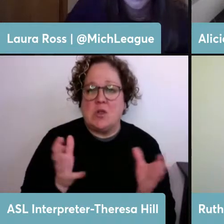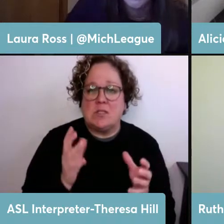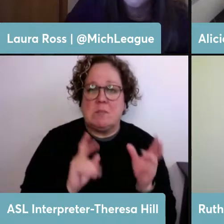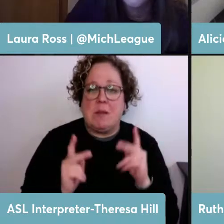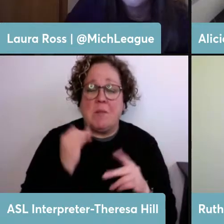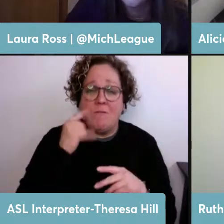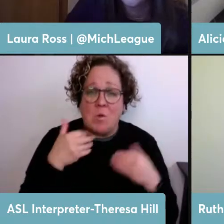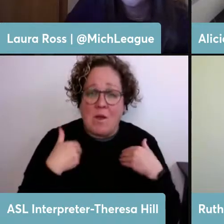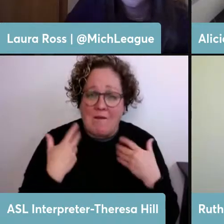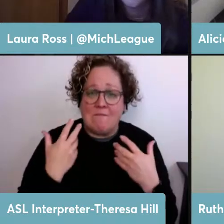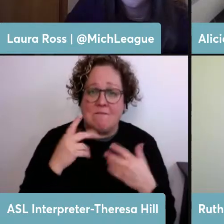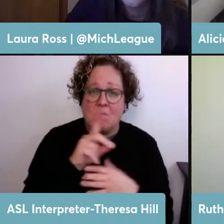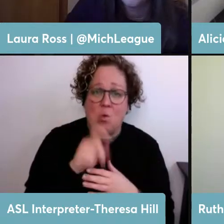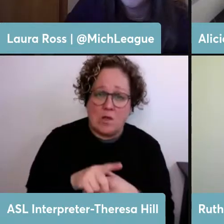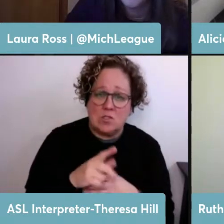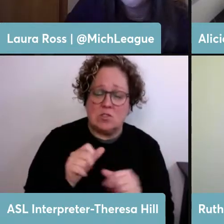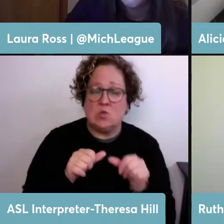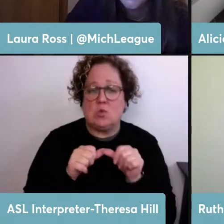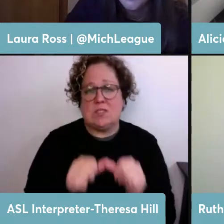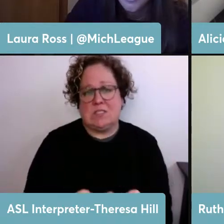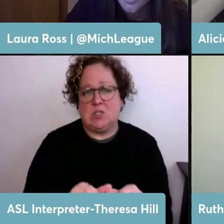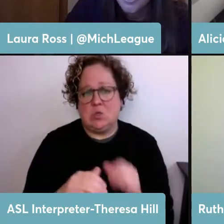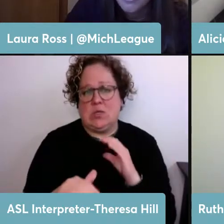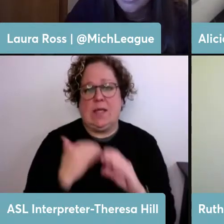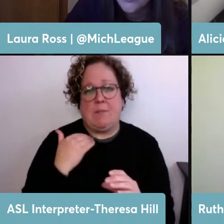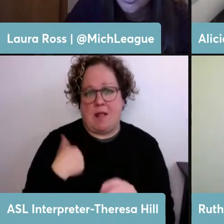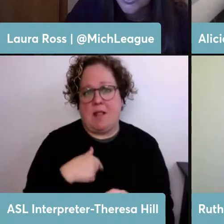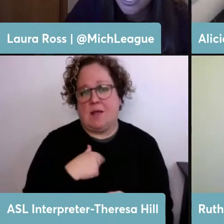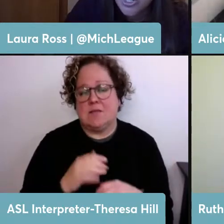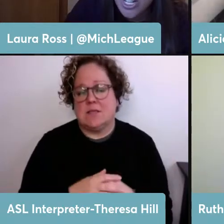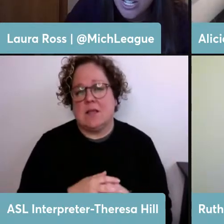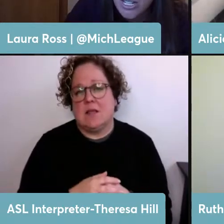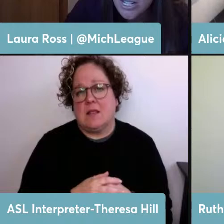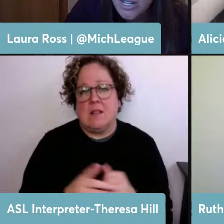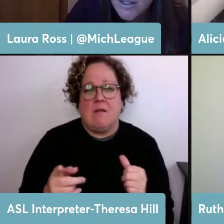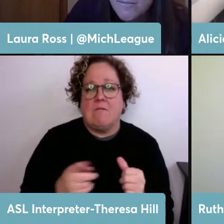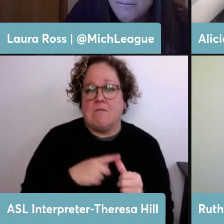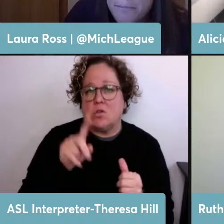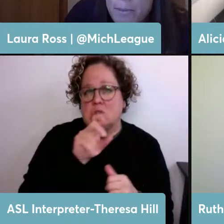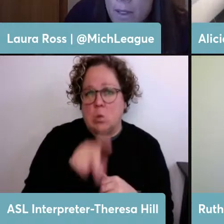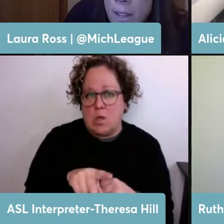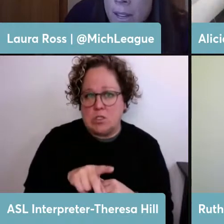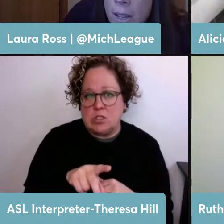questions, to continue to email us. This first question